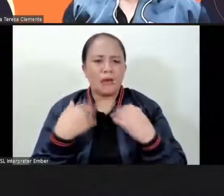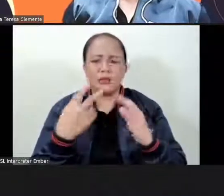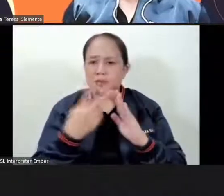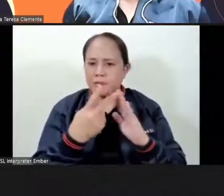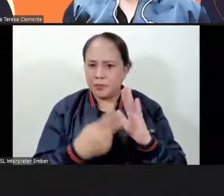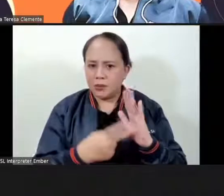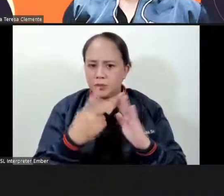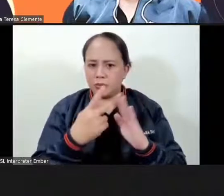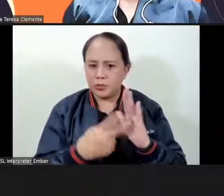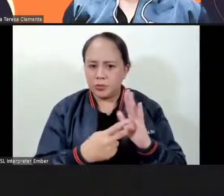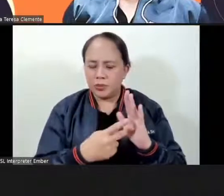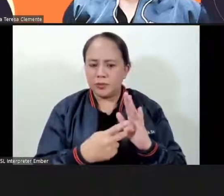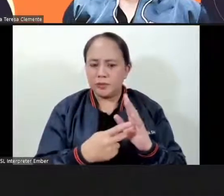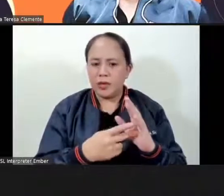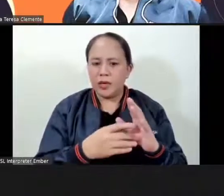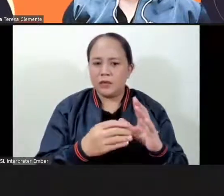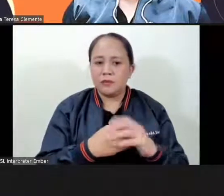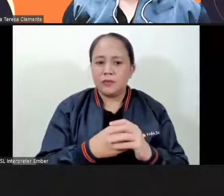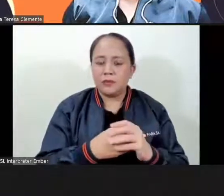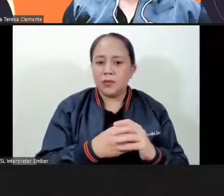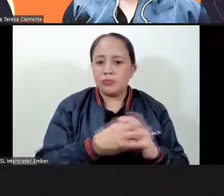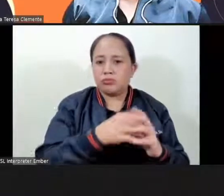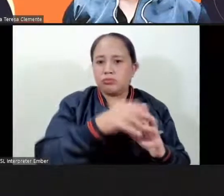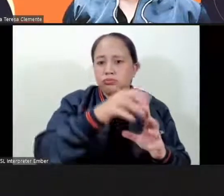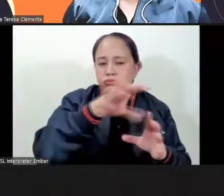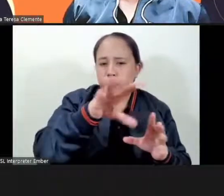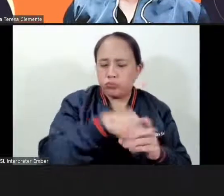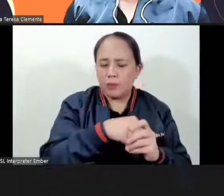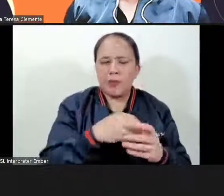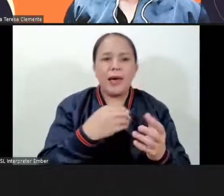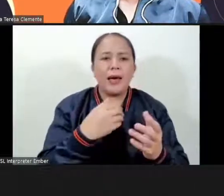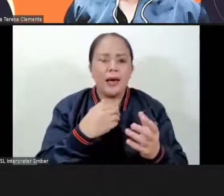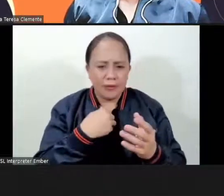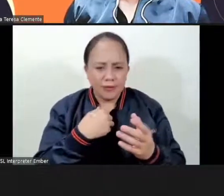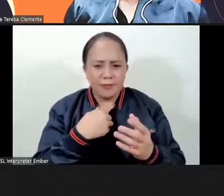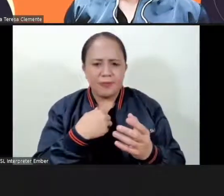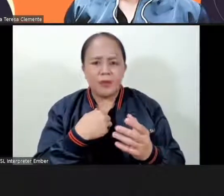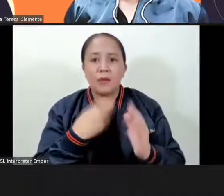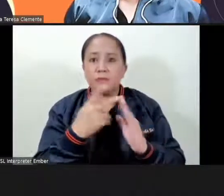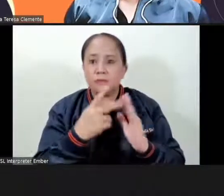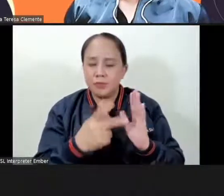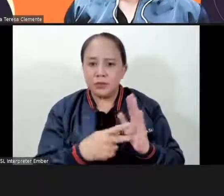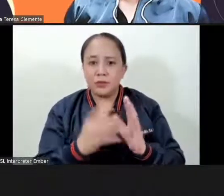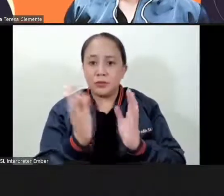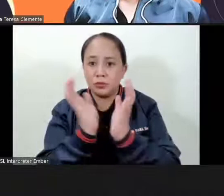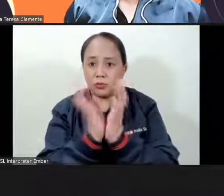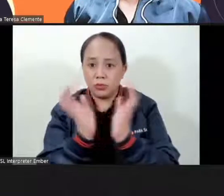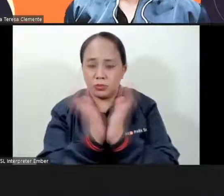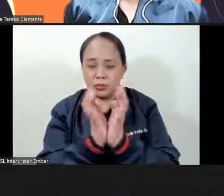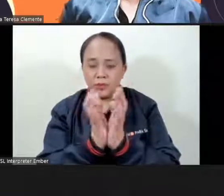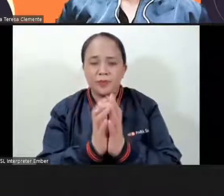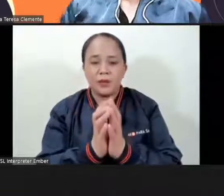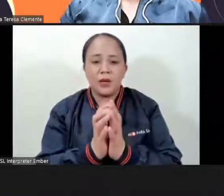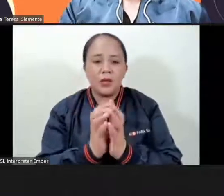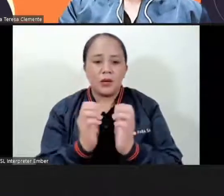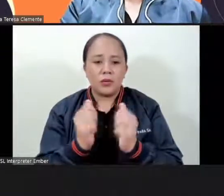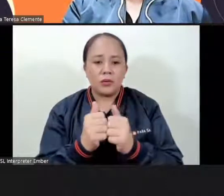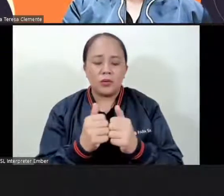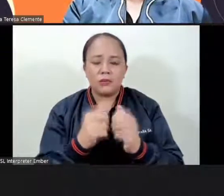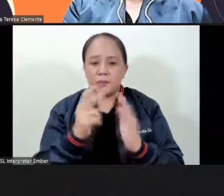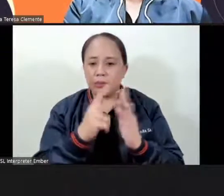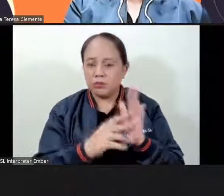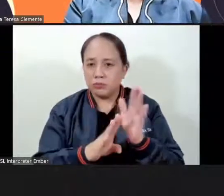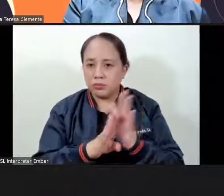the institutionalization actually. No, may ginawang policy ang DSWD through the Policy Development